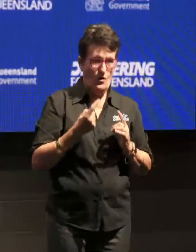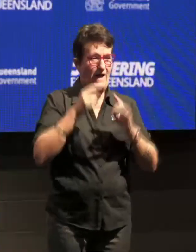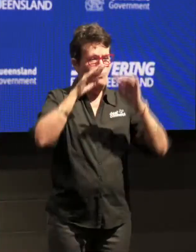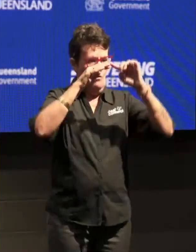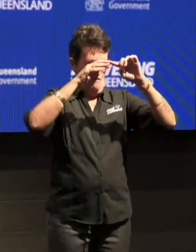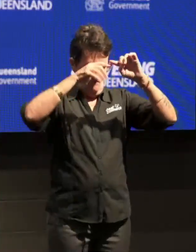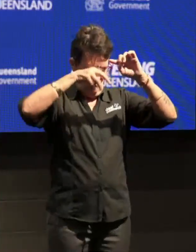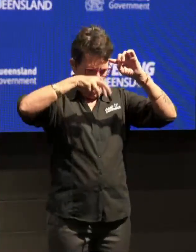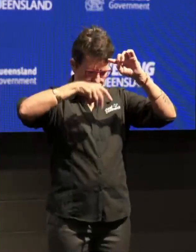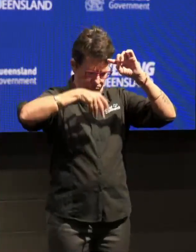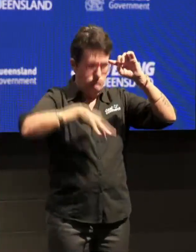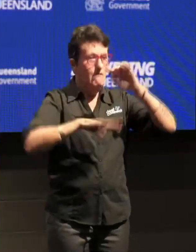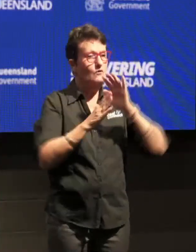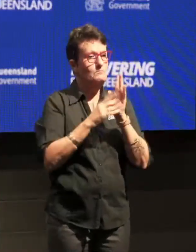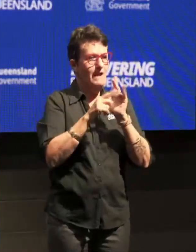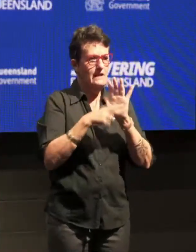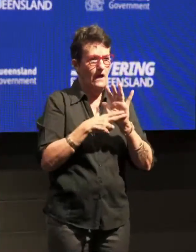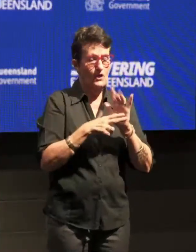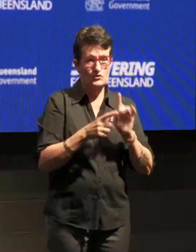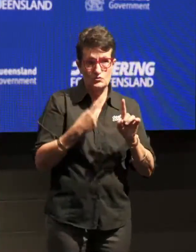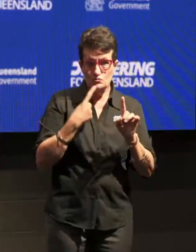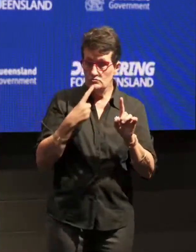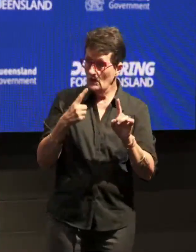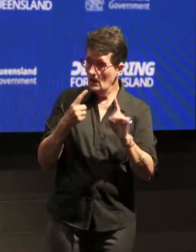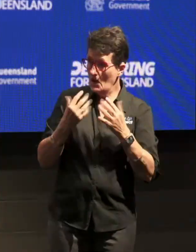as we move into Monday. And you mentioned